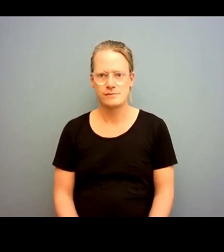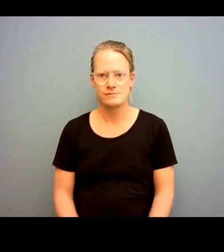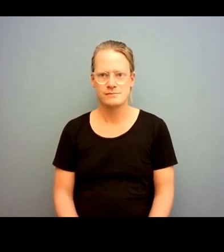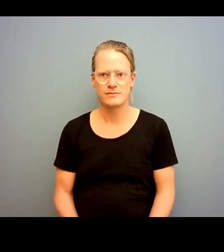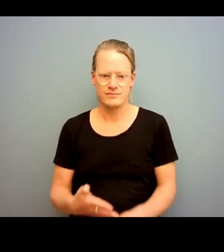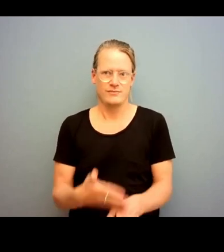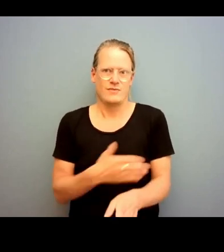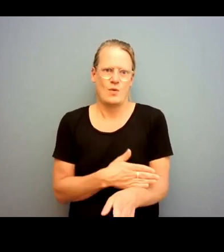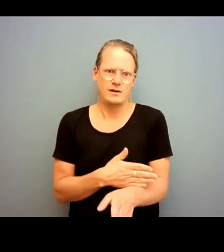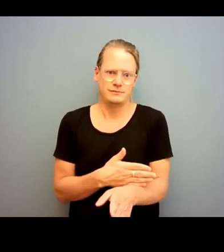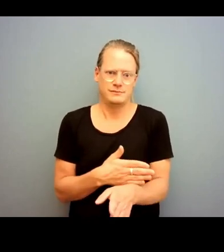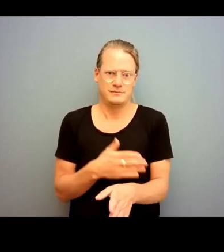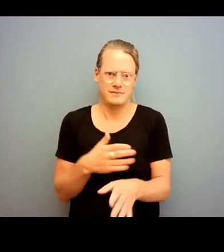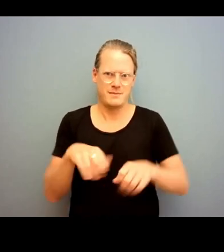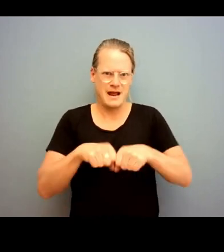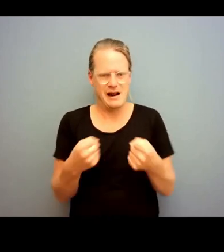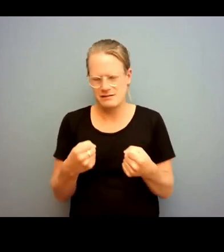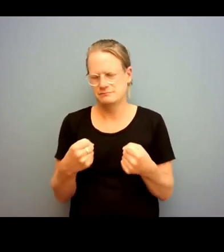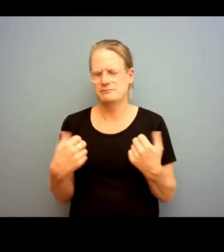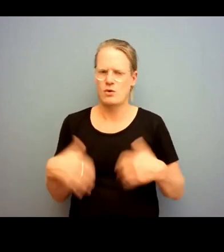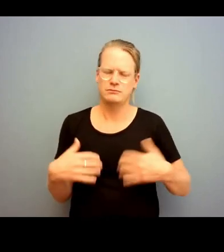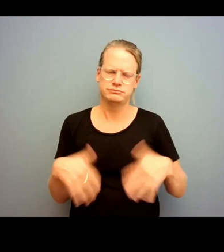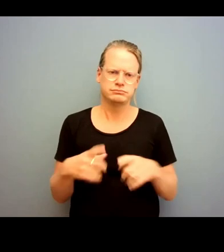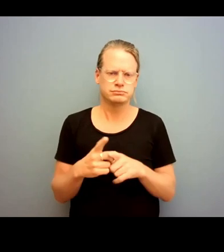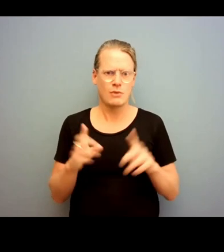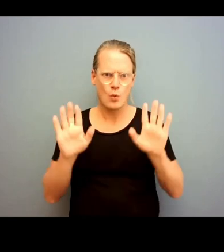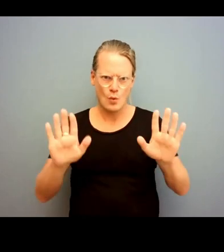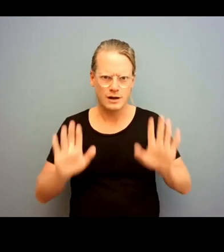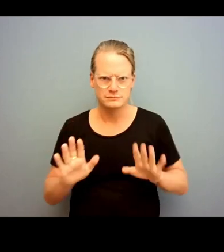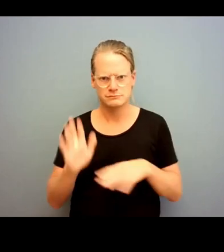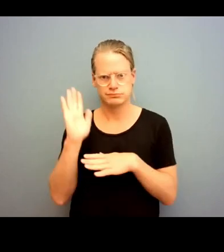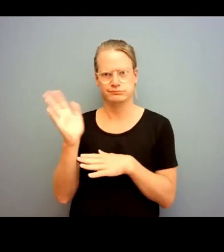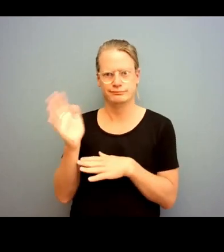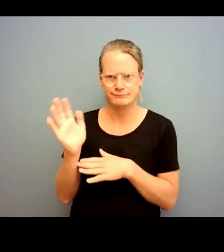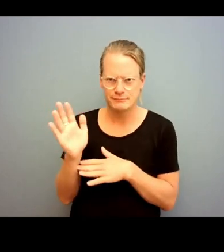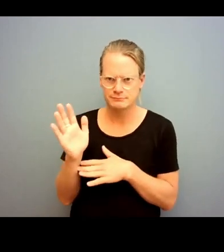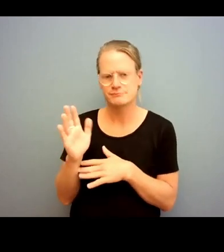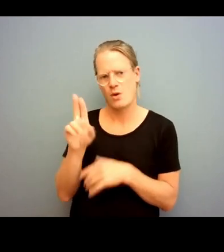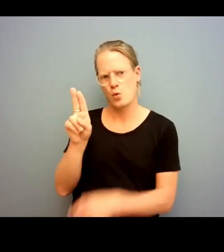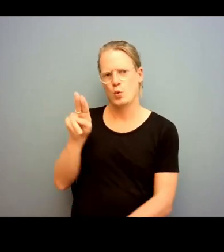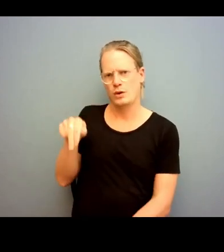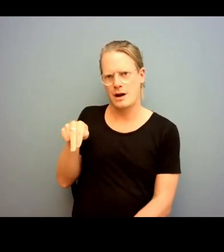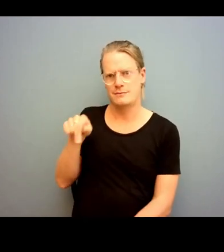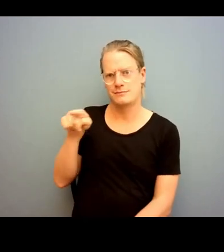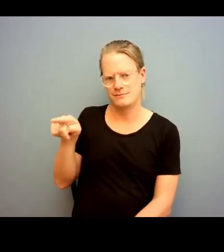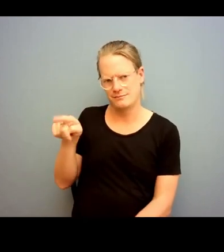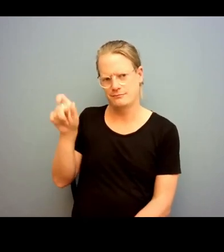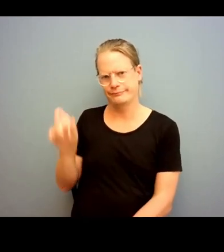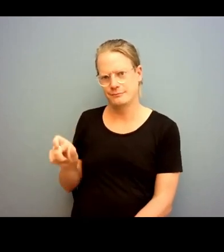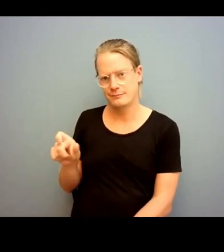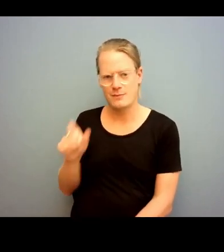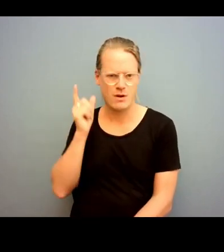presentation by Professor Gerard Quinn, the UN Special Rapporteur on the Rights of Persons with Disabilities,